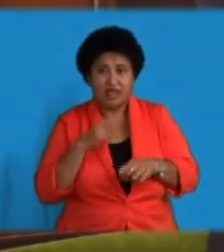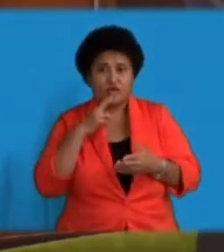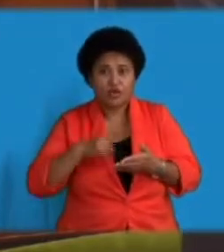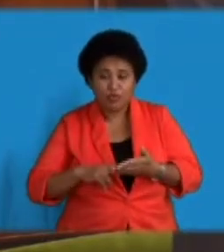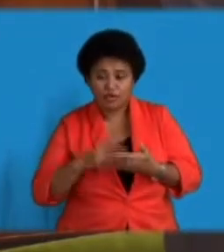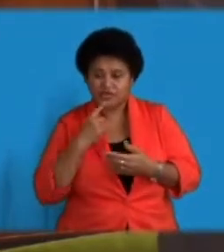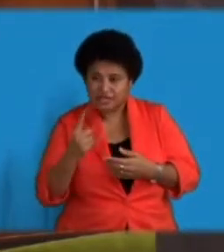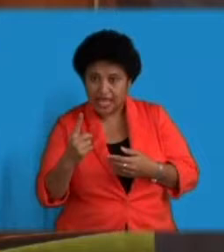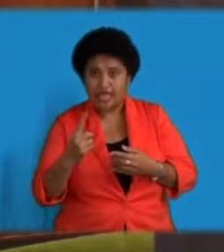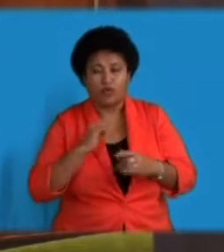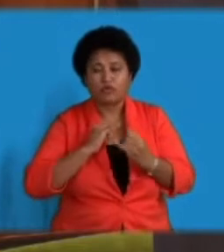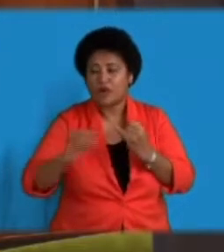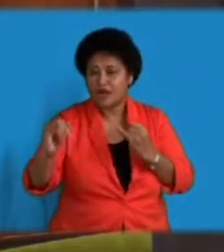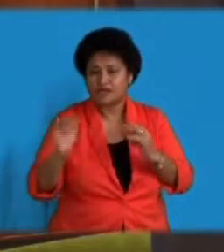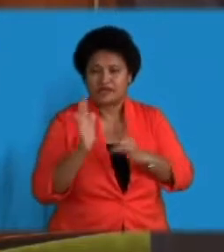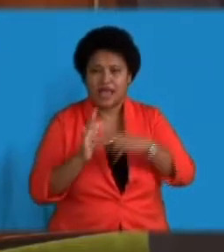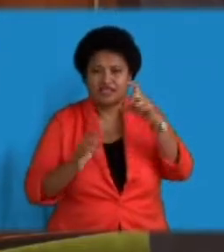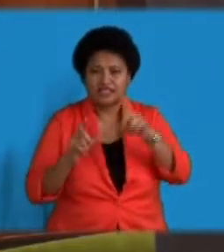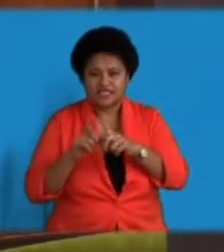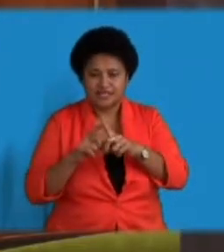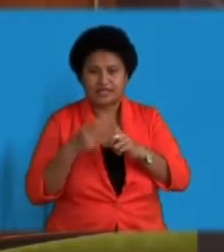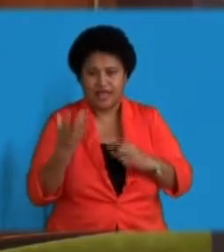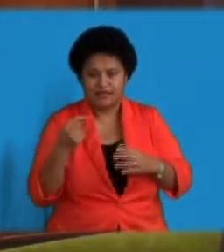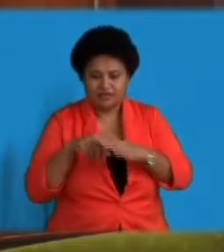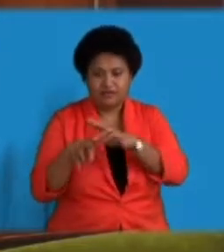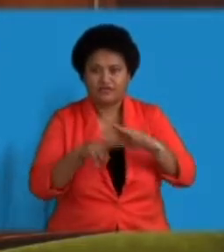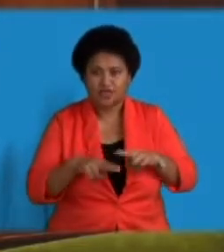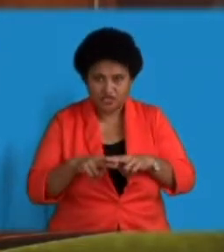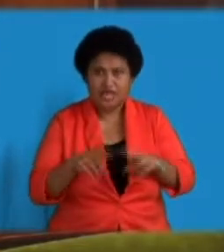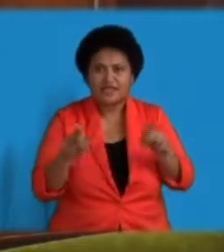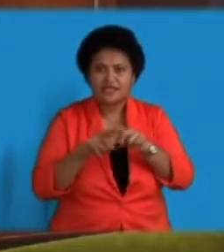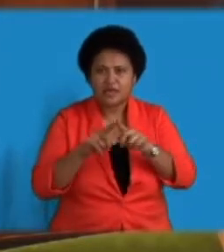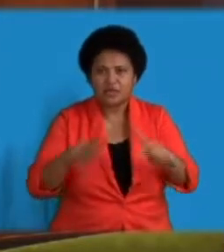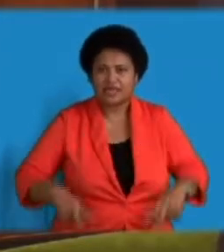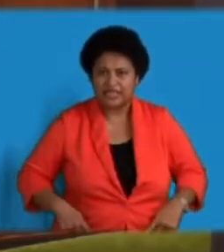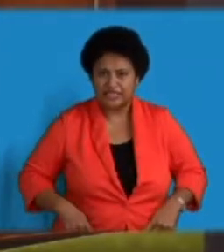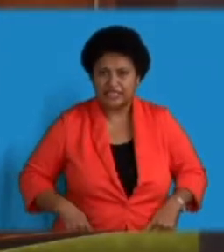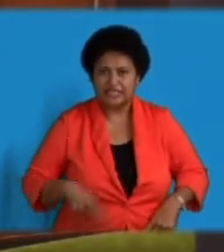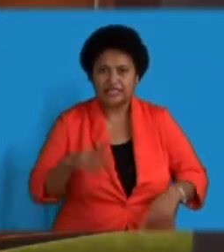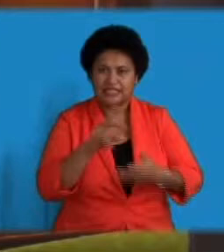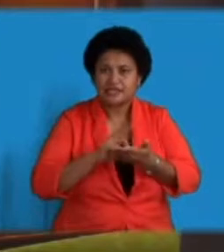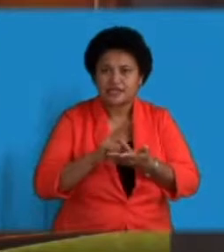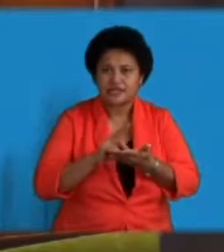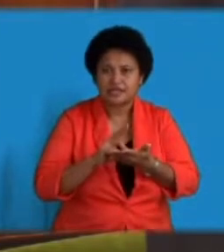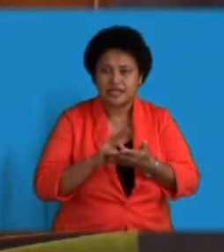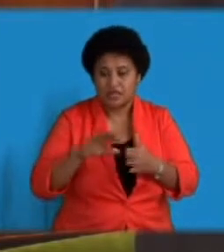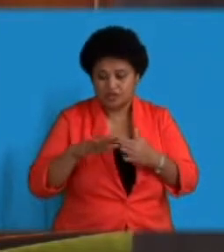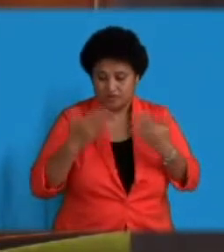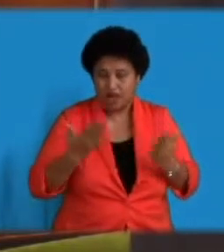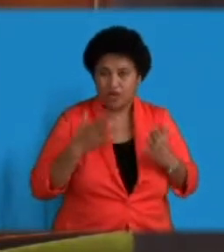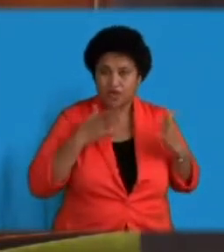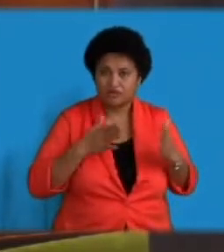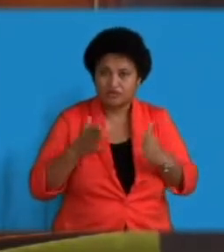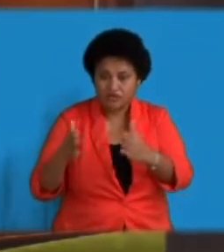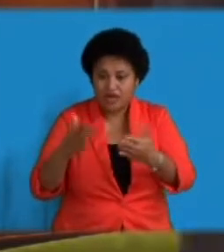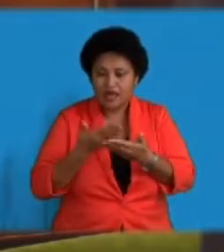trend in kidney diseases, this has also become a great concern for the Ministry of Health, and as such, we are moving in the direction to look at sustainable